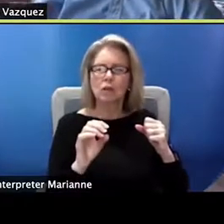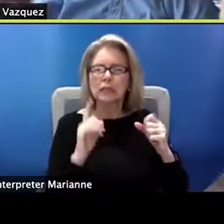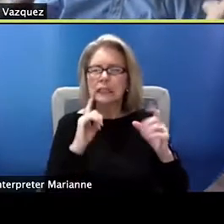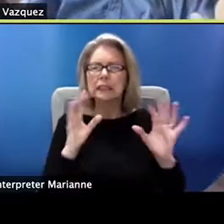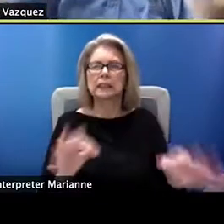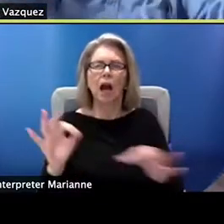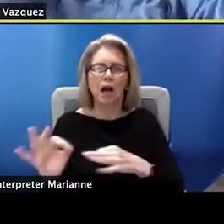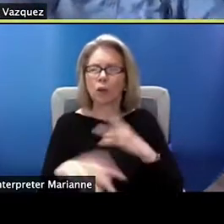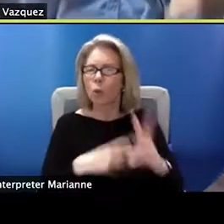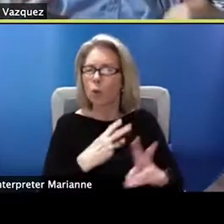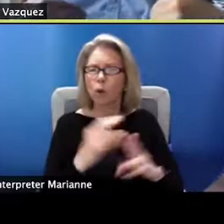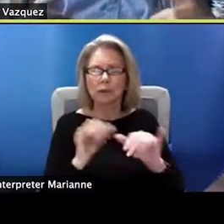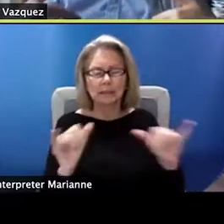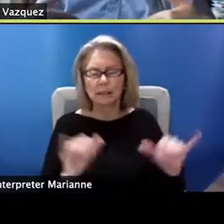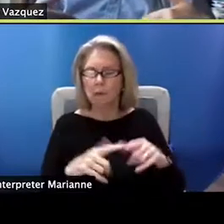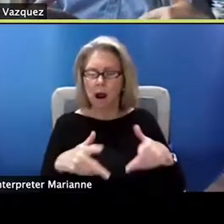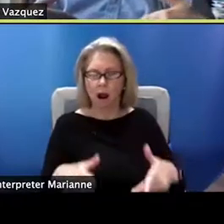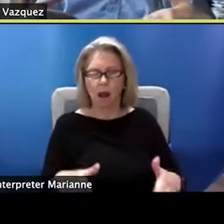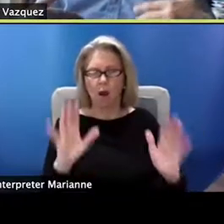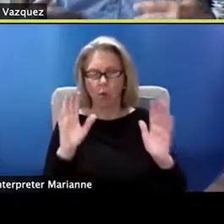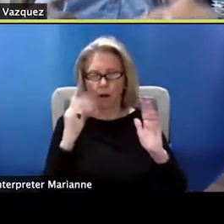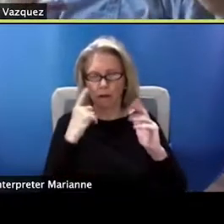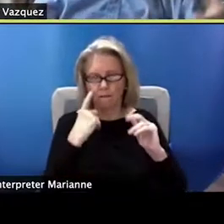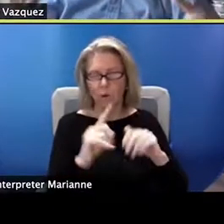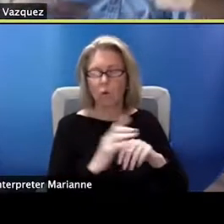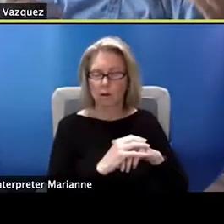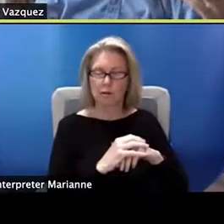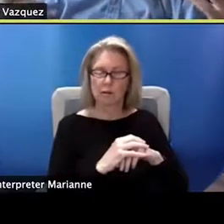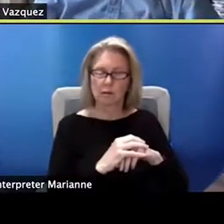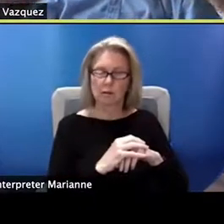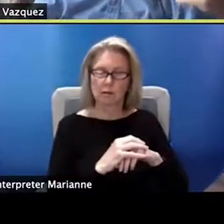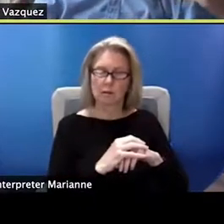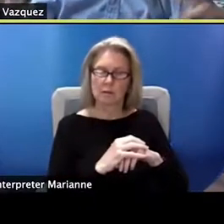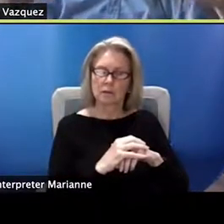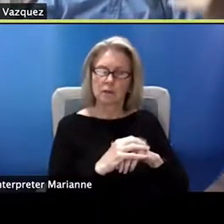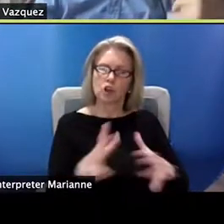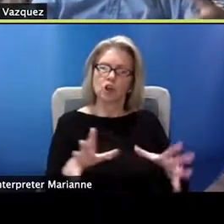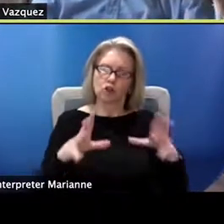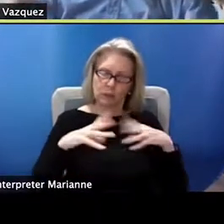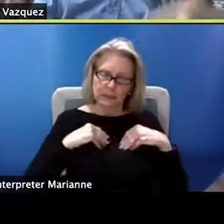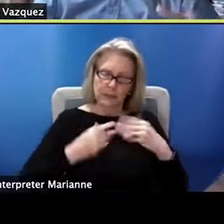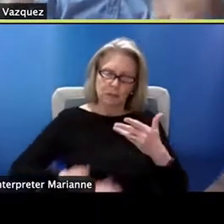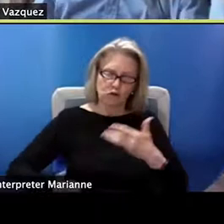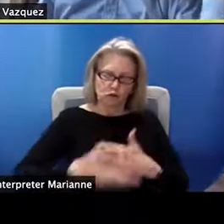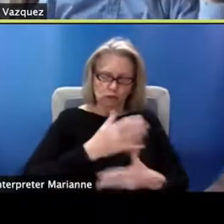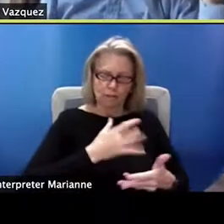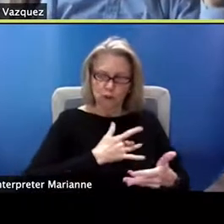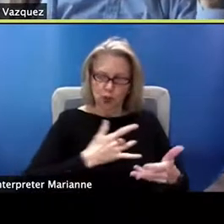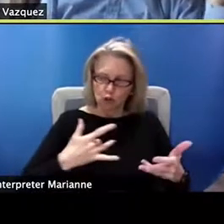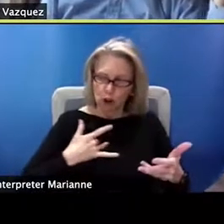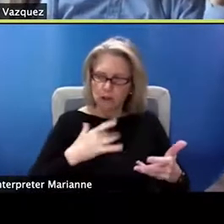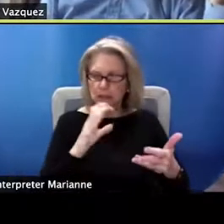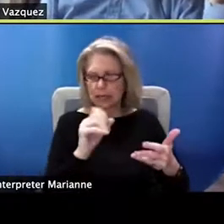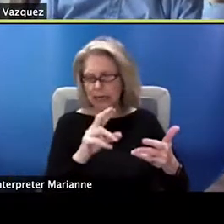the system, but allowing for, you know, a matter of reception, of generosity, of care. That